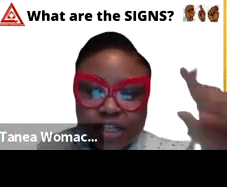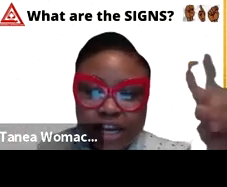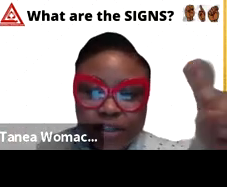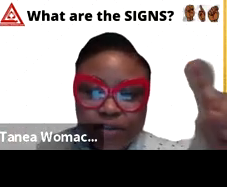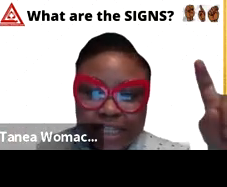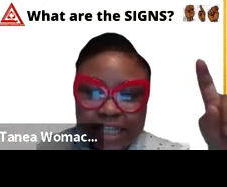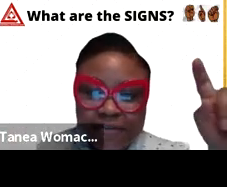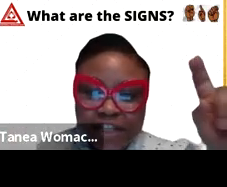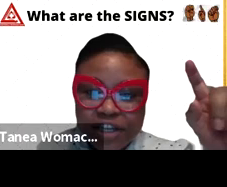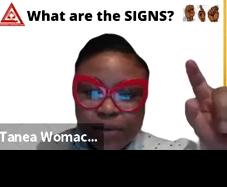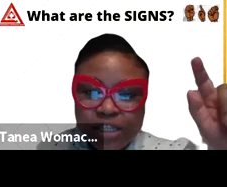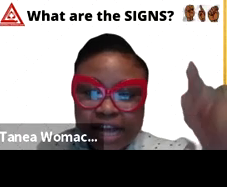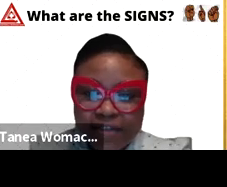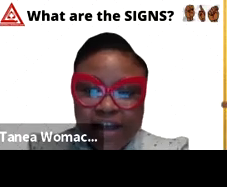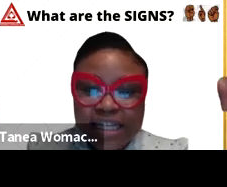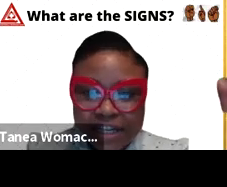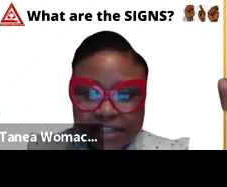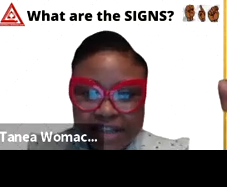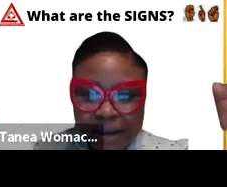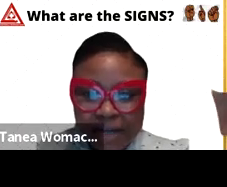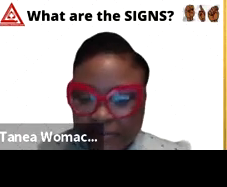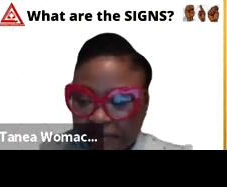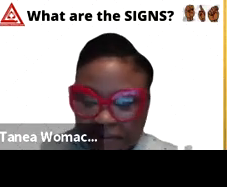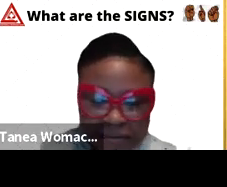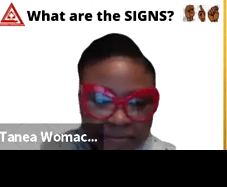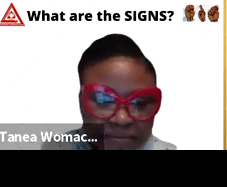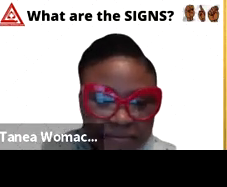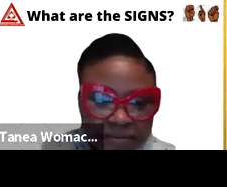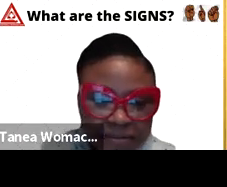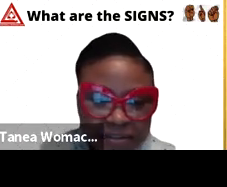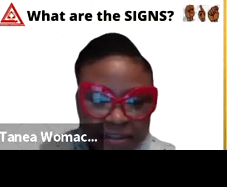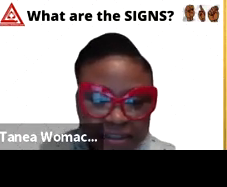so use the raise hand feature and we'll select the volunteers that way.